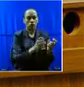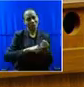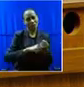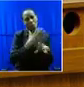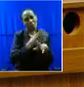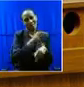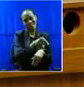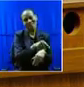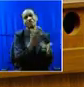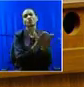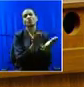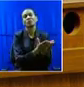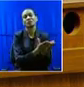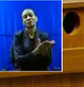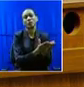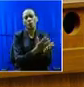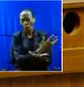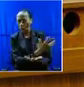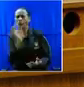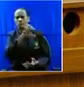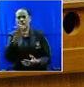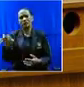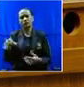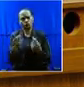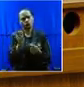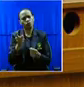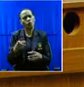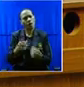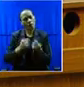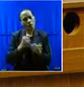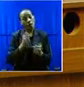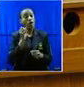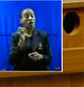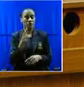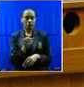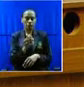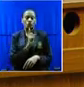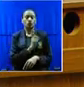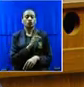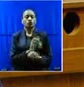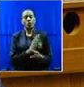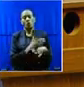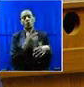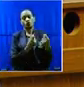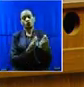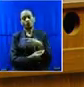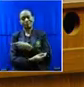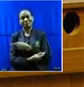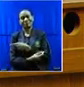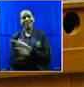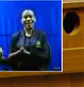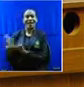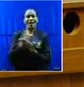at schools throughout the country to help teachers with basic routine work so that